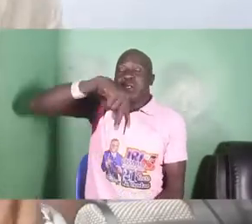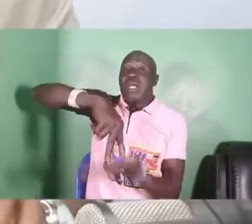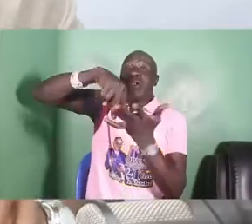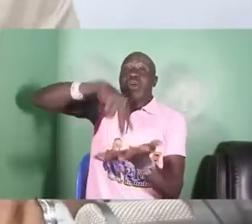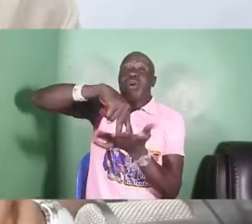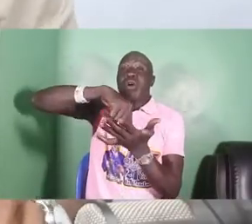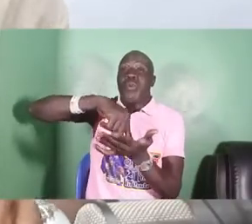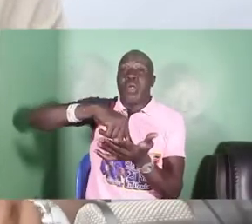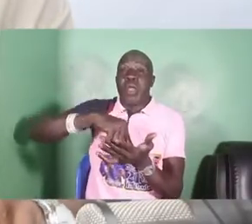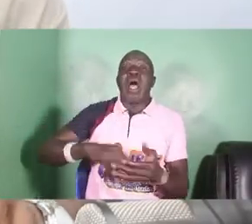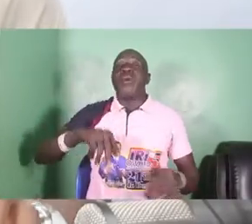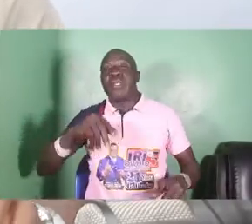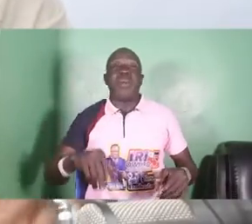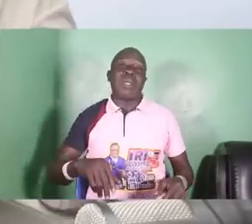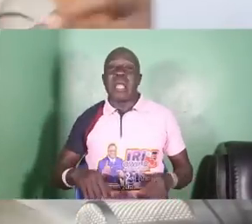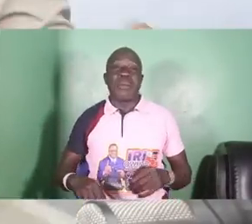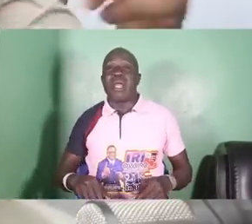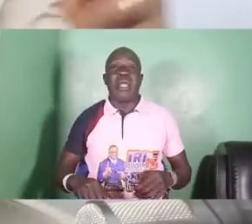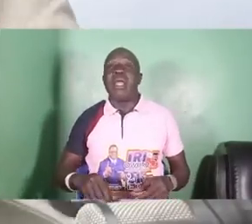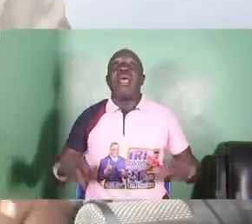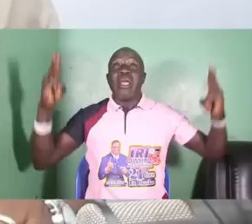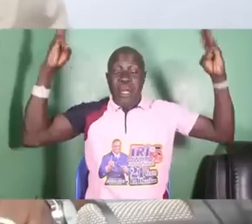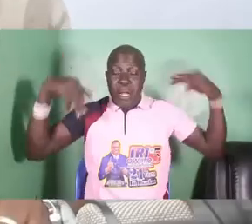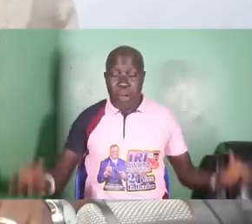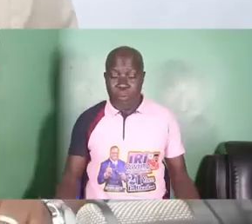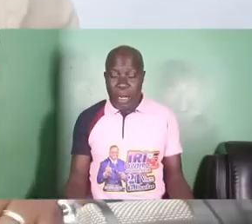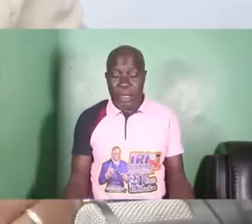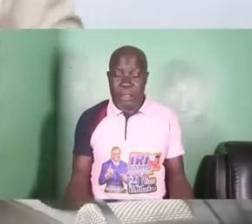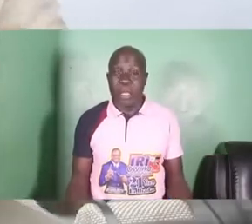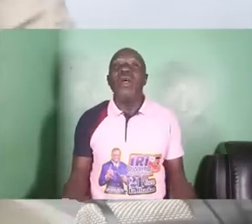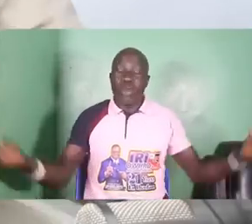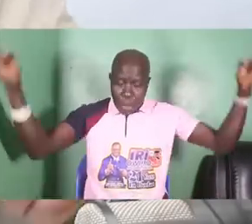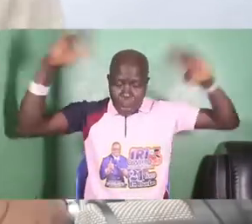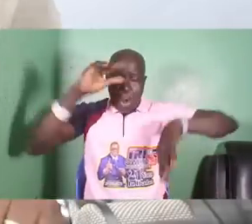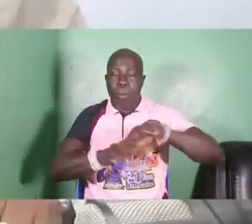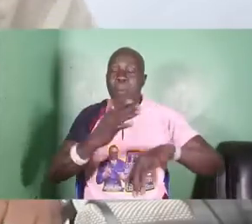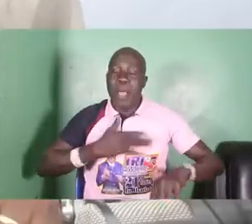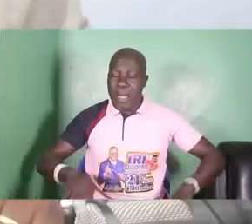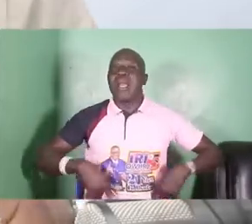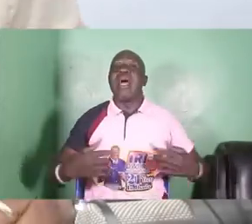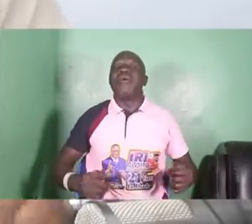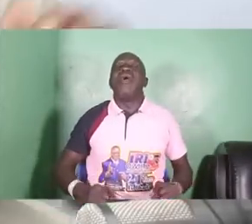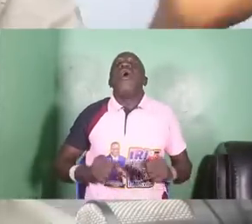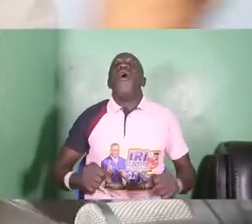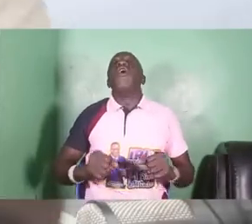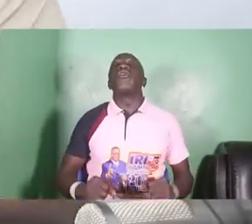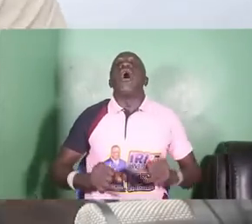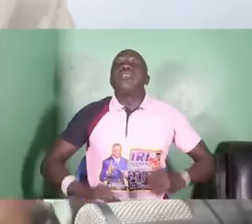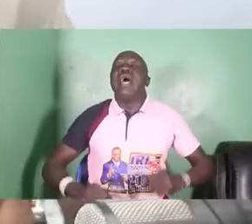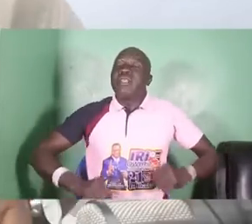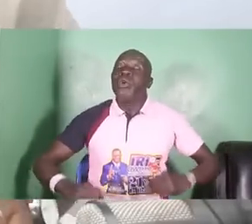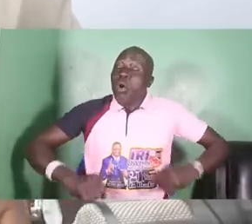o stand on your feet e ma fese kale you tap the ground iri lati ile dew from the ground yako se si aye let it come to my life oh ya du a prayer